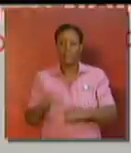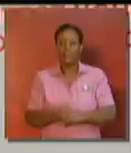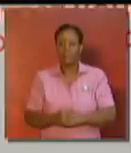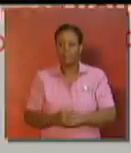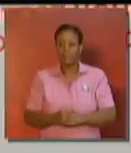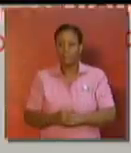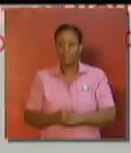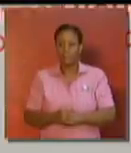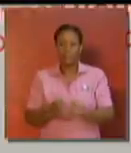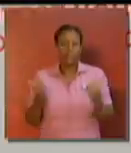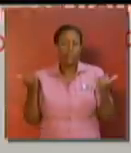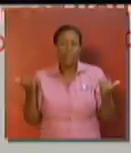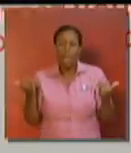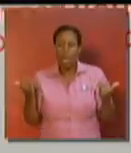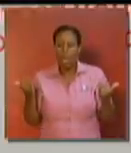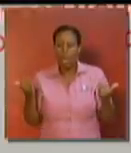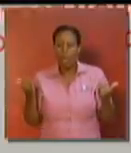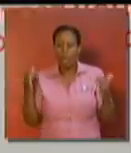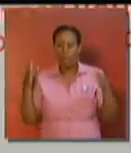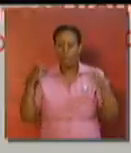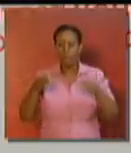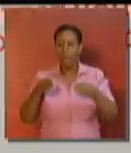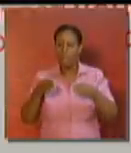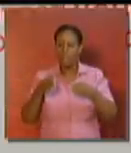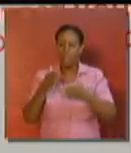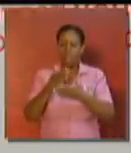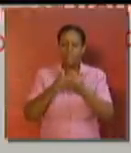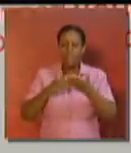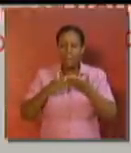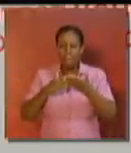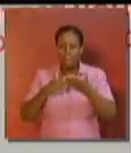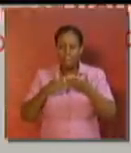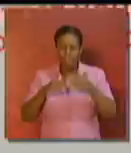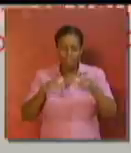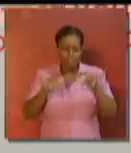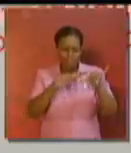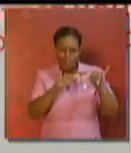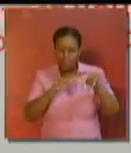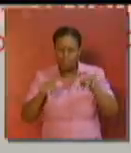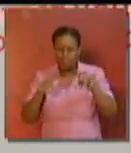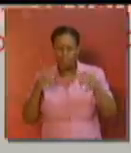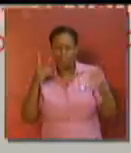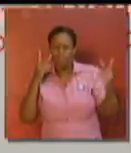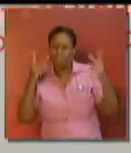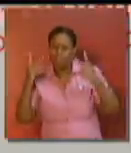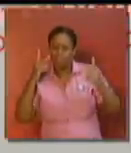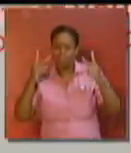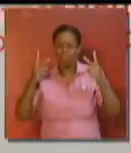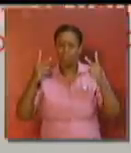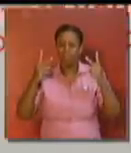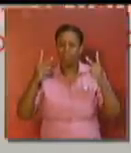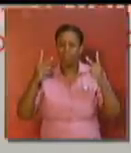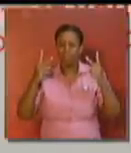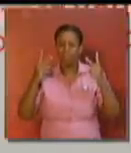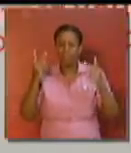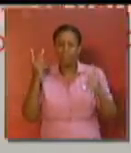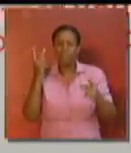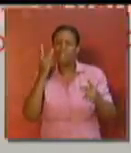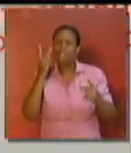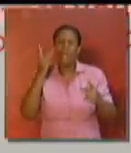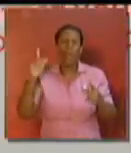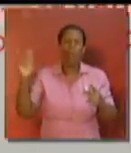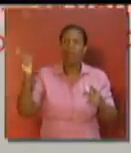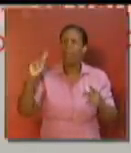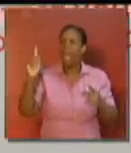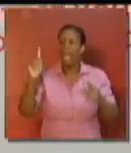speak about the patterns that we've been seeing. We have been speaking about the distribution in the communities.